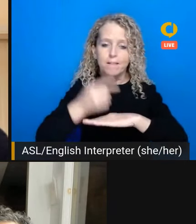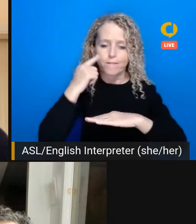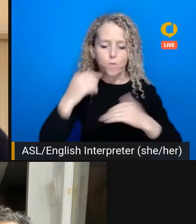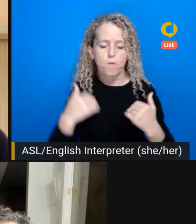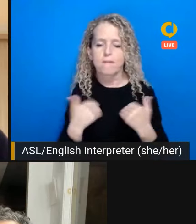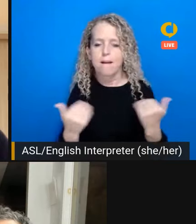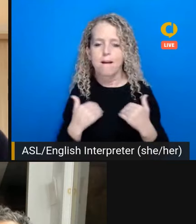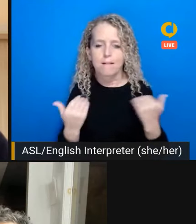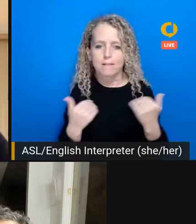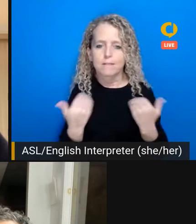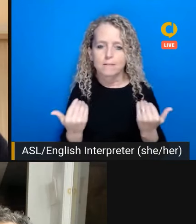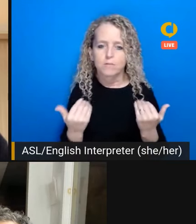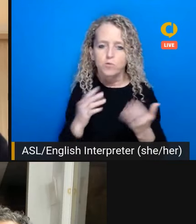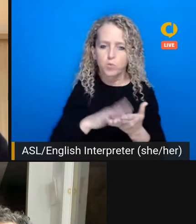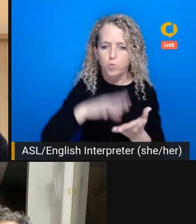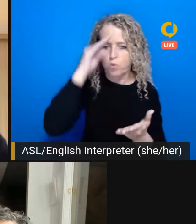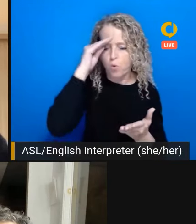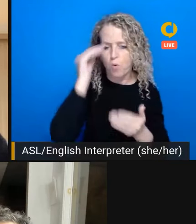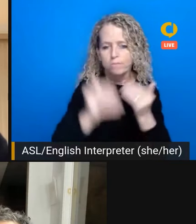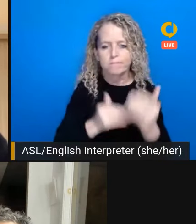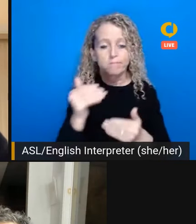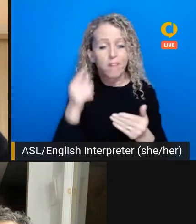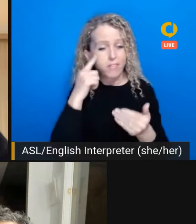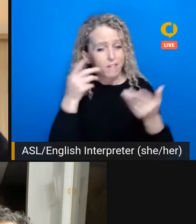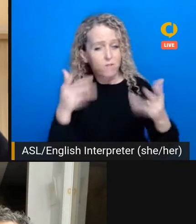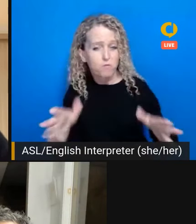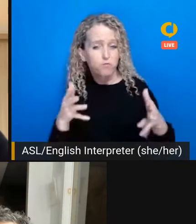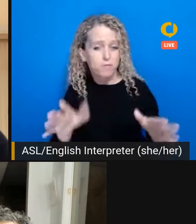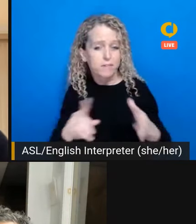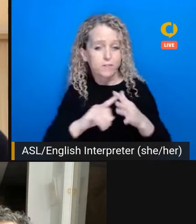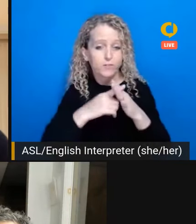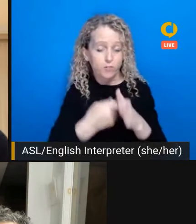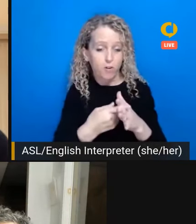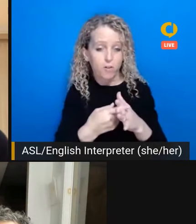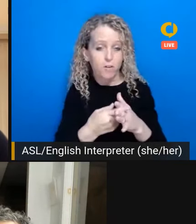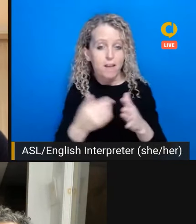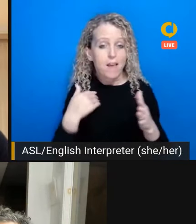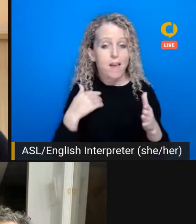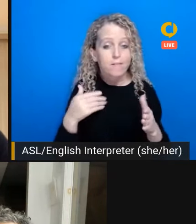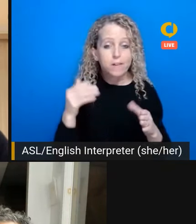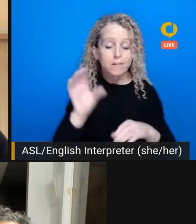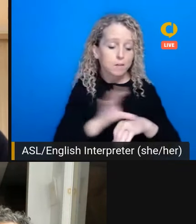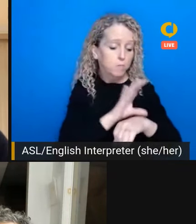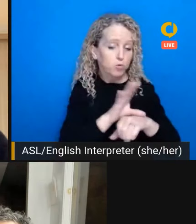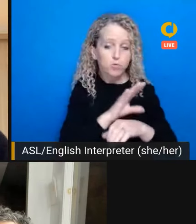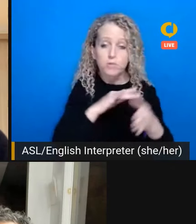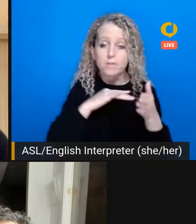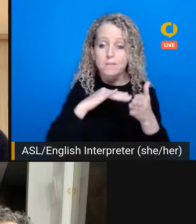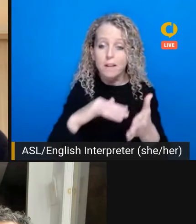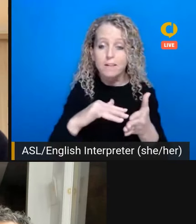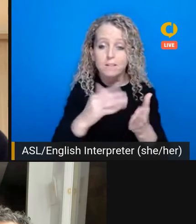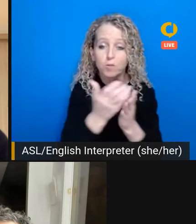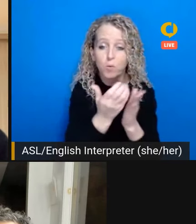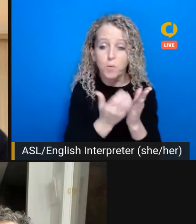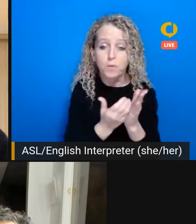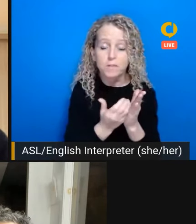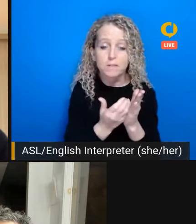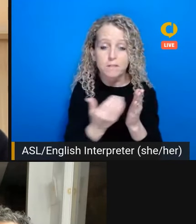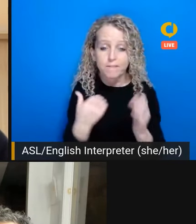generation. I think it's already started by a computer studies course appearing